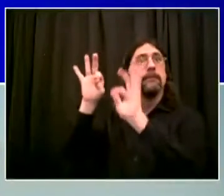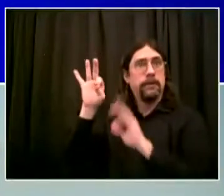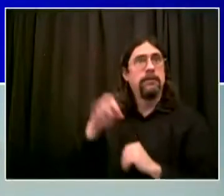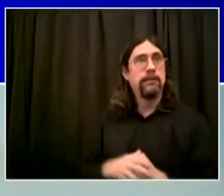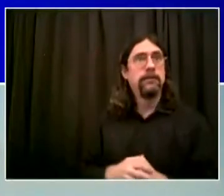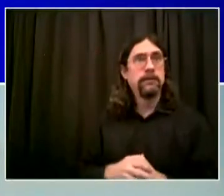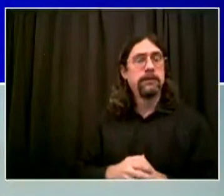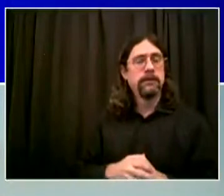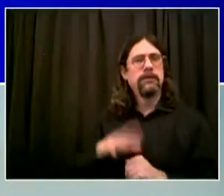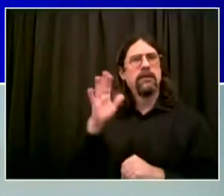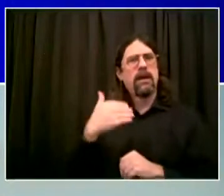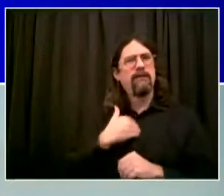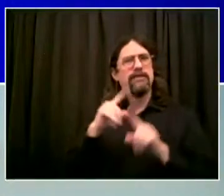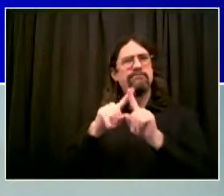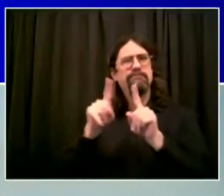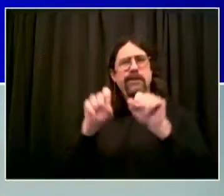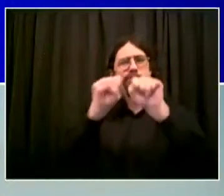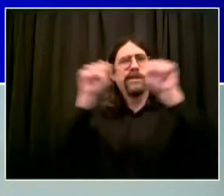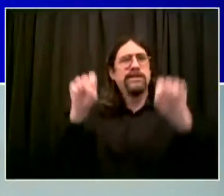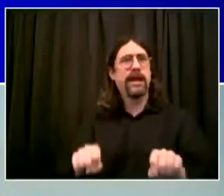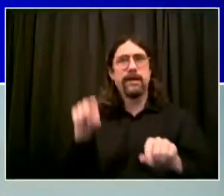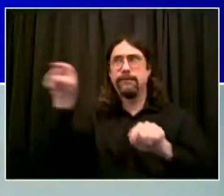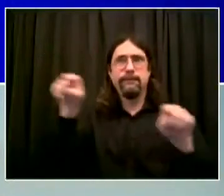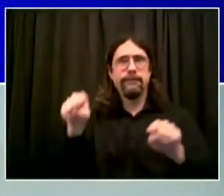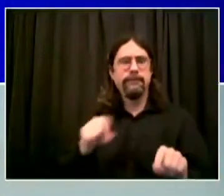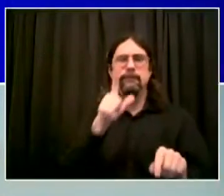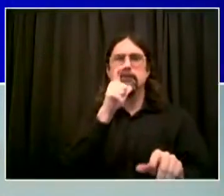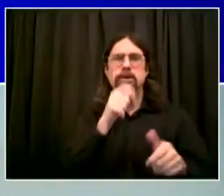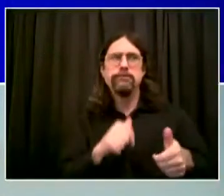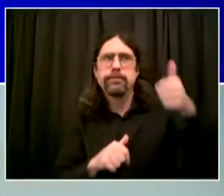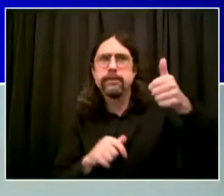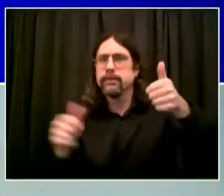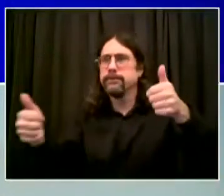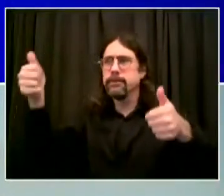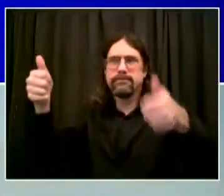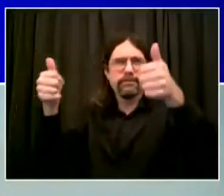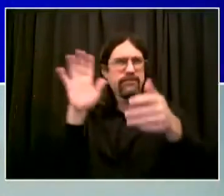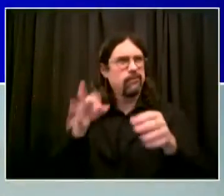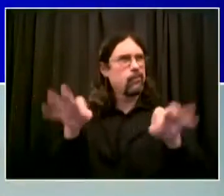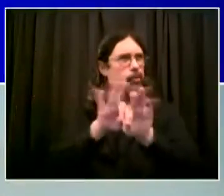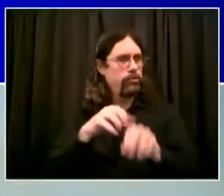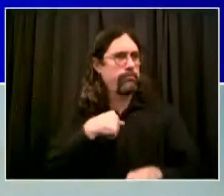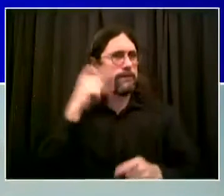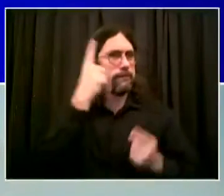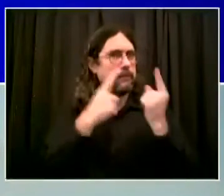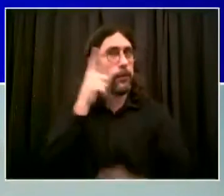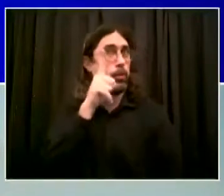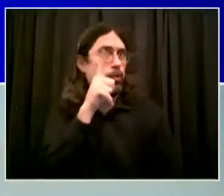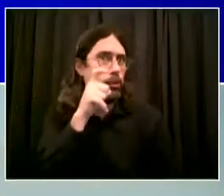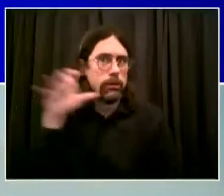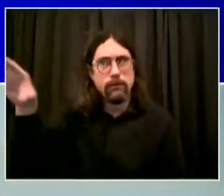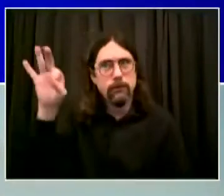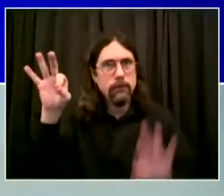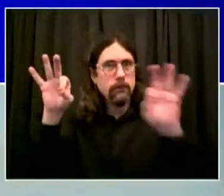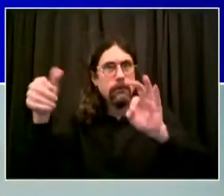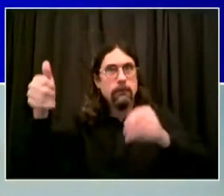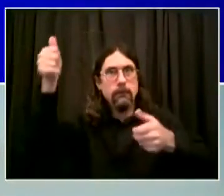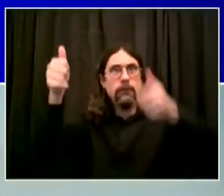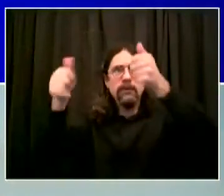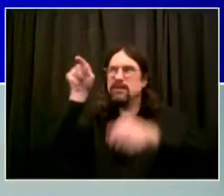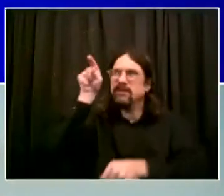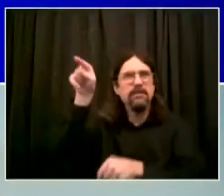commander gives the men and women who patrol that neighborhood a sense of direction and the values they should bring